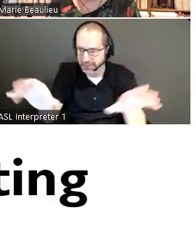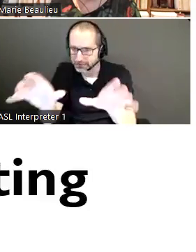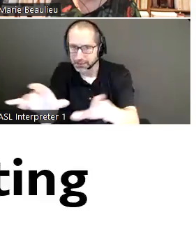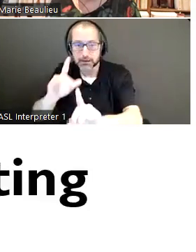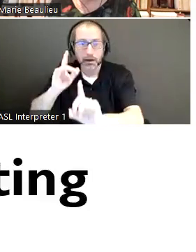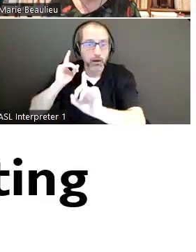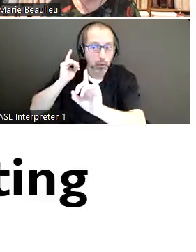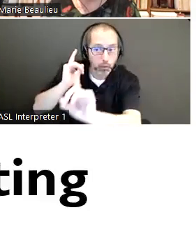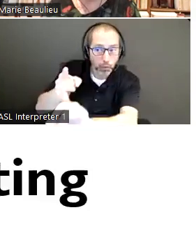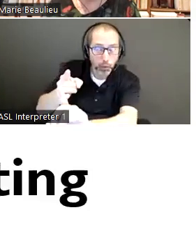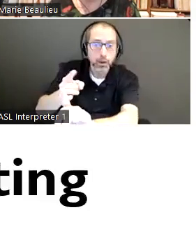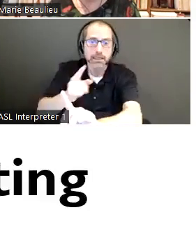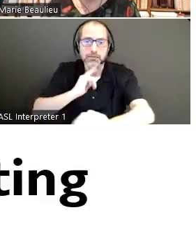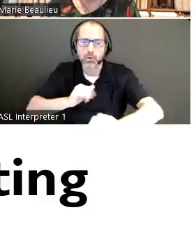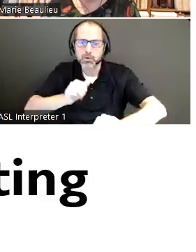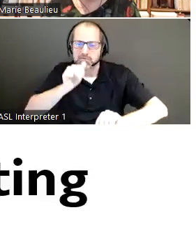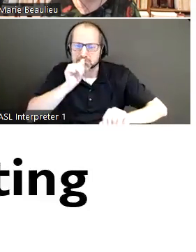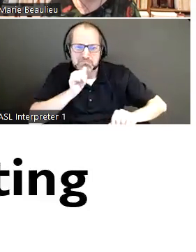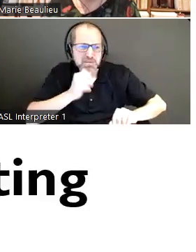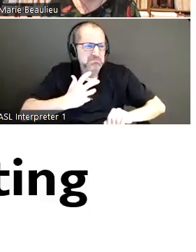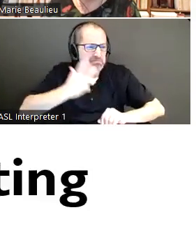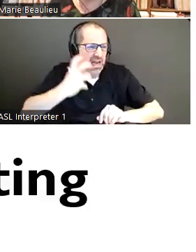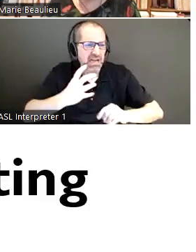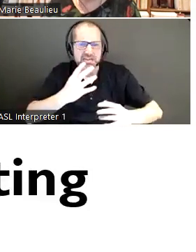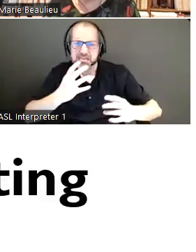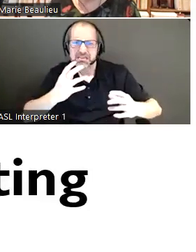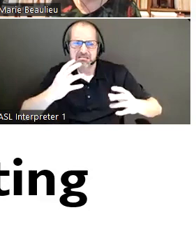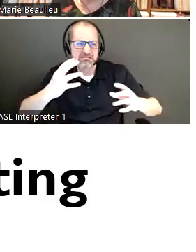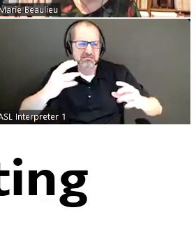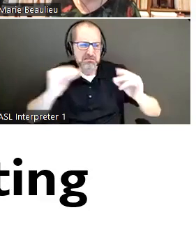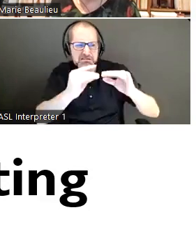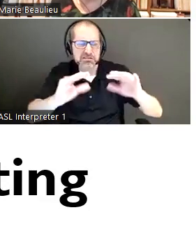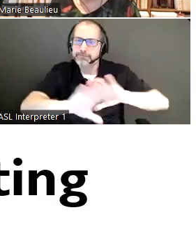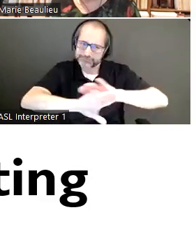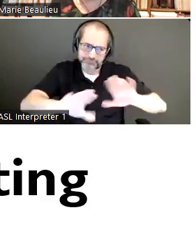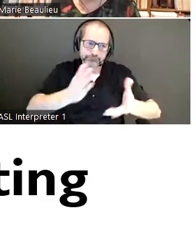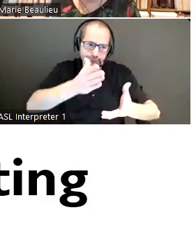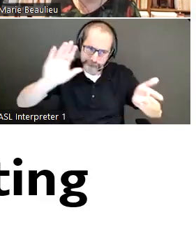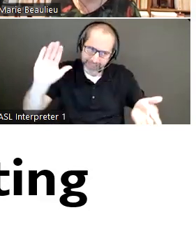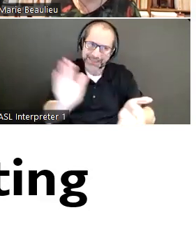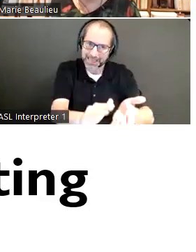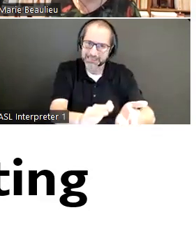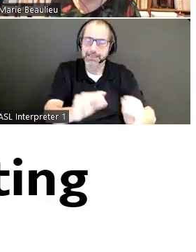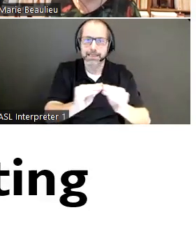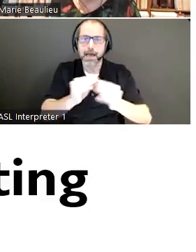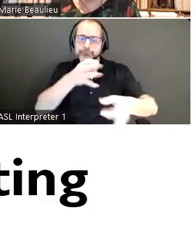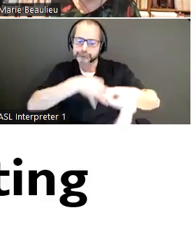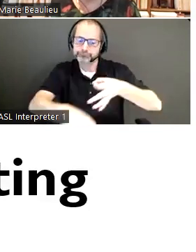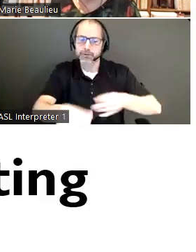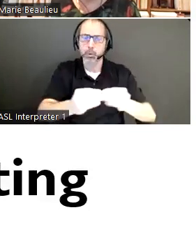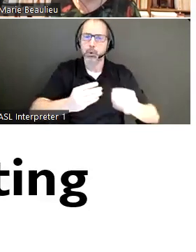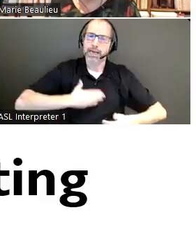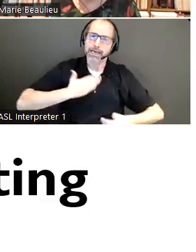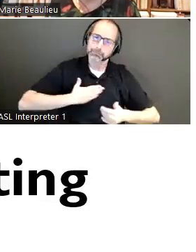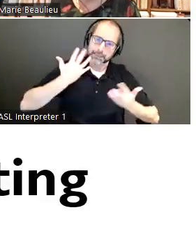counter intolerance. So I will now give the floor back to Marie so she can talk about the evaluation and the pilot